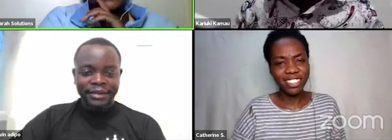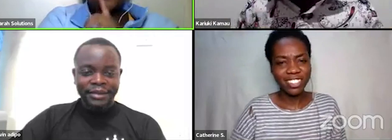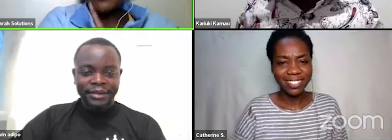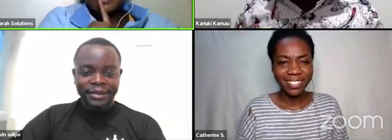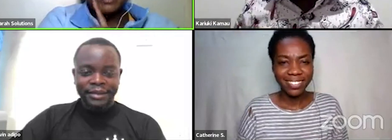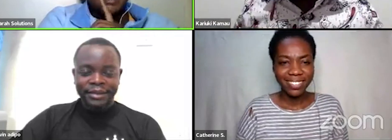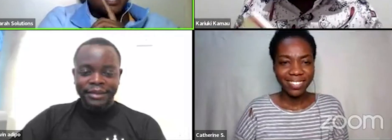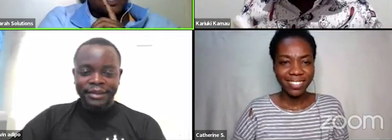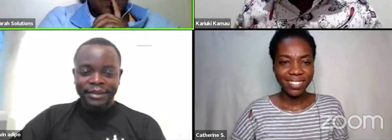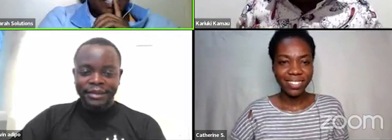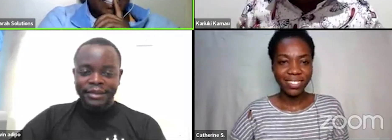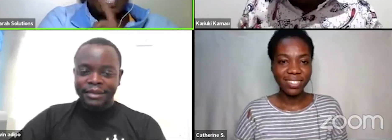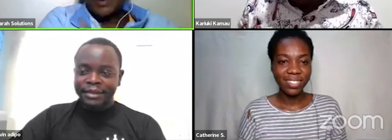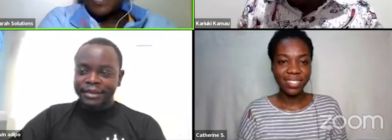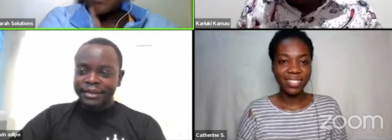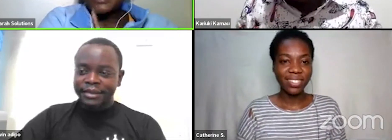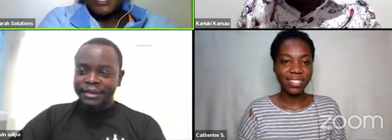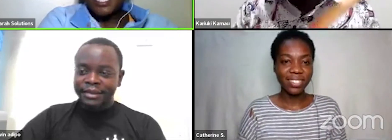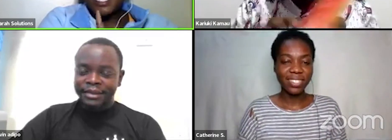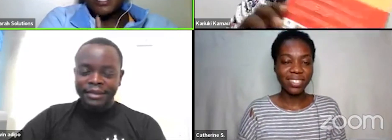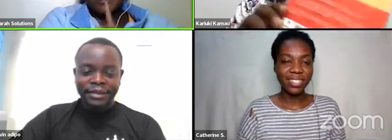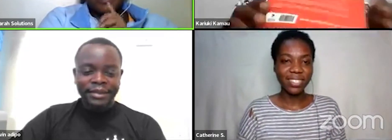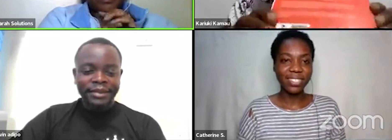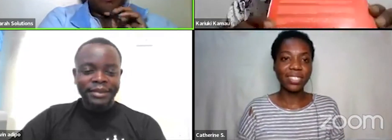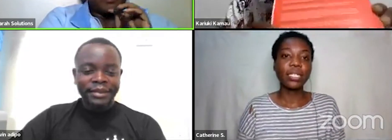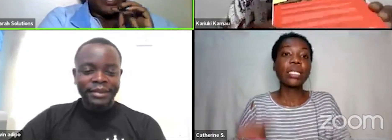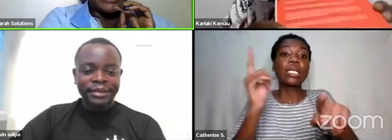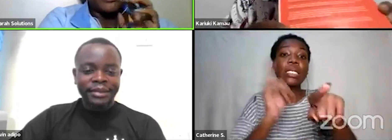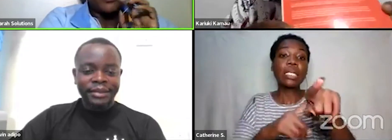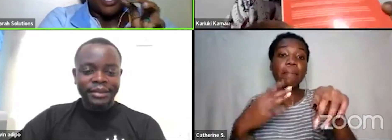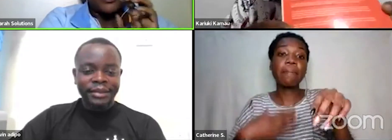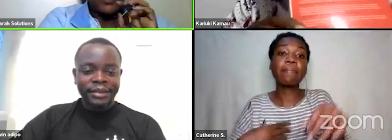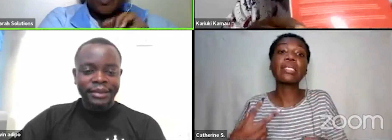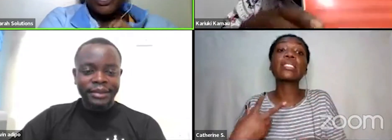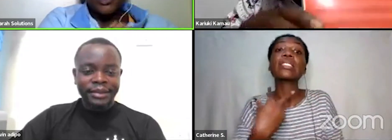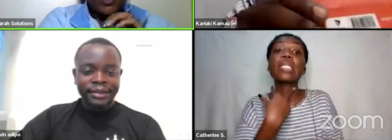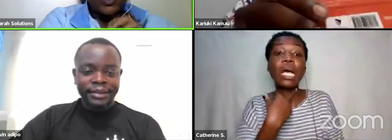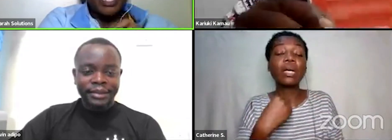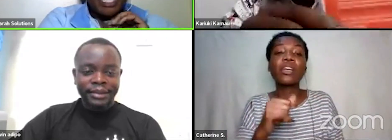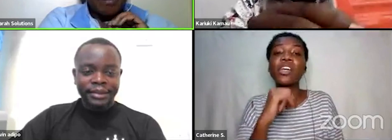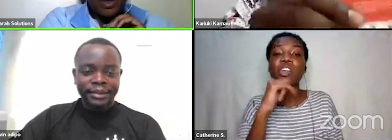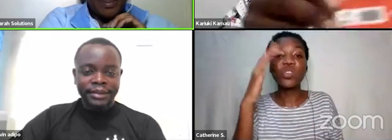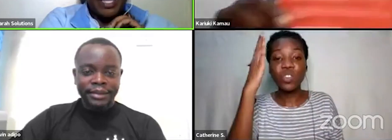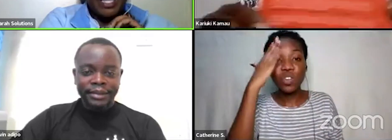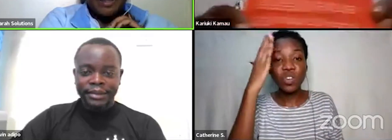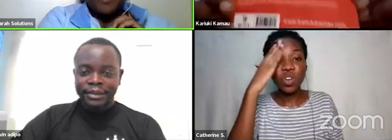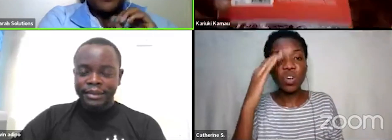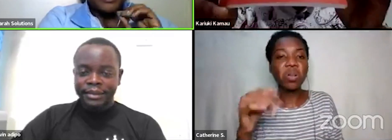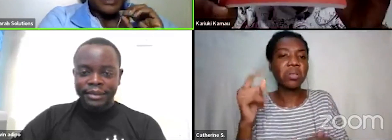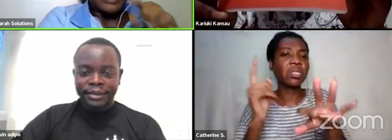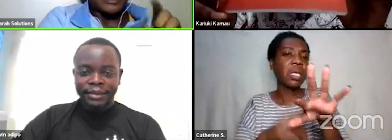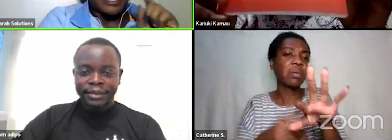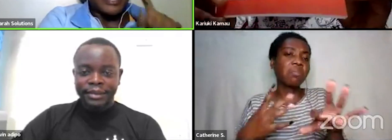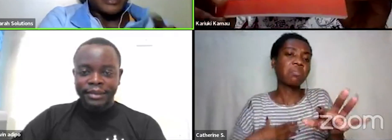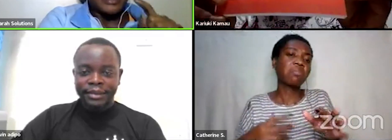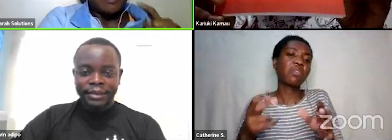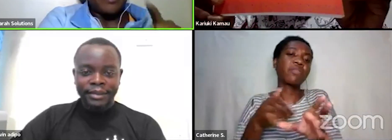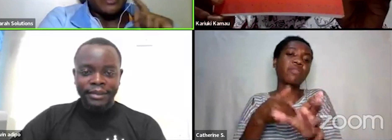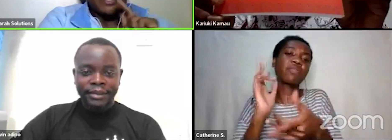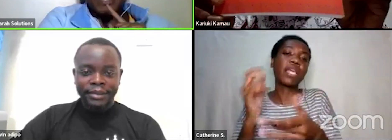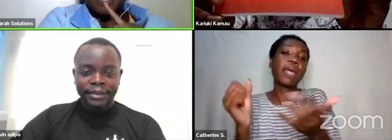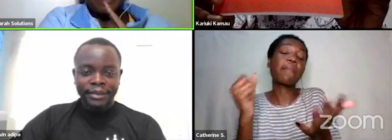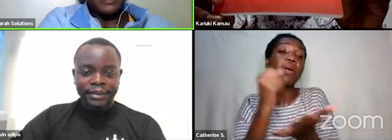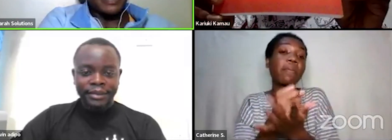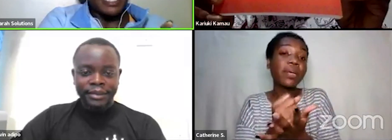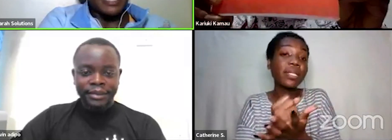So when I was stuck, I didn't know at what point to quit employment. KK